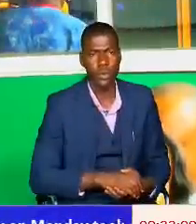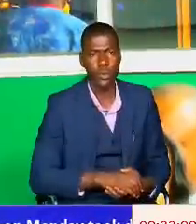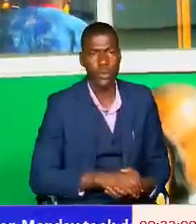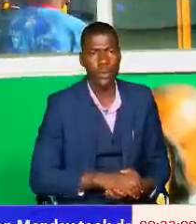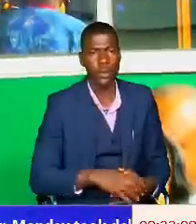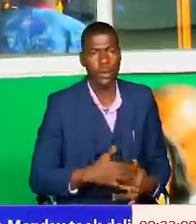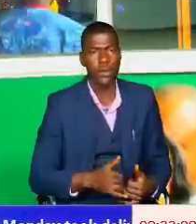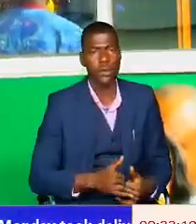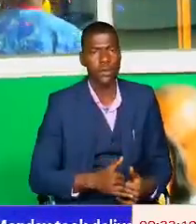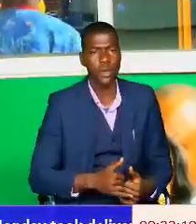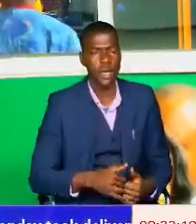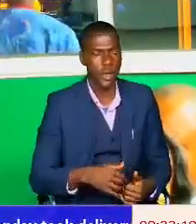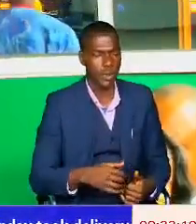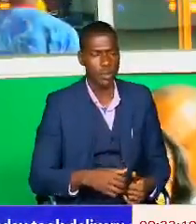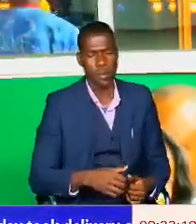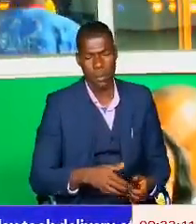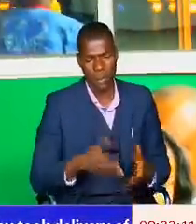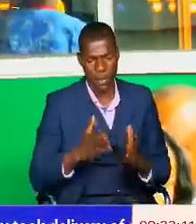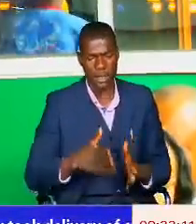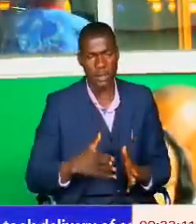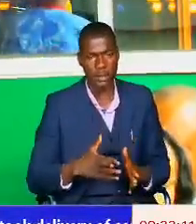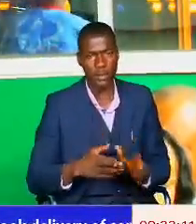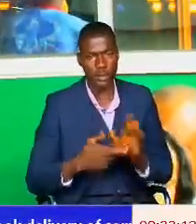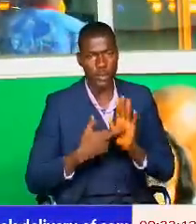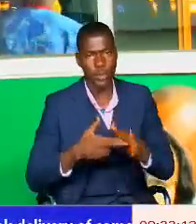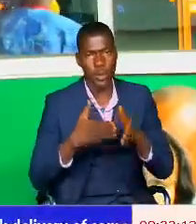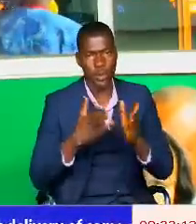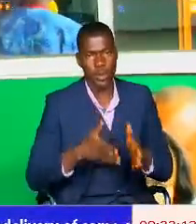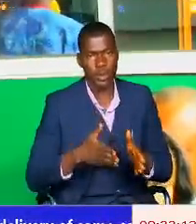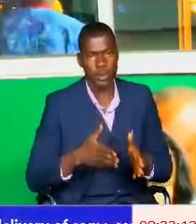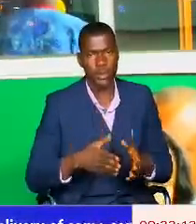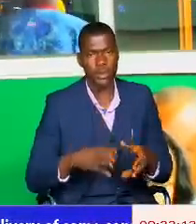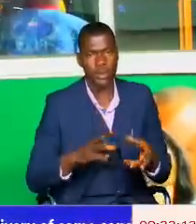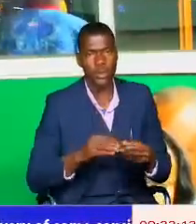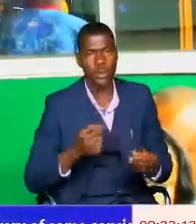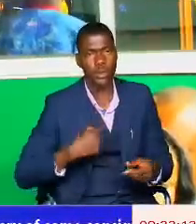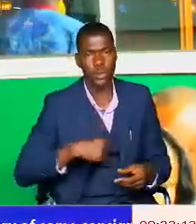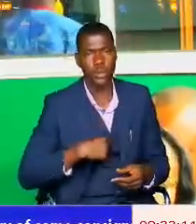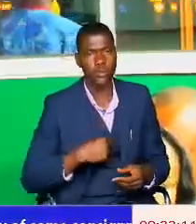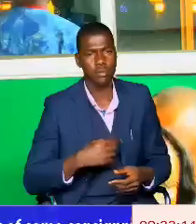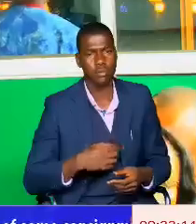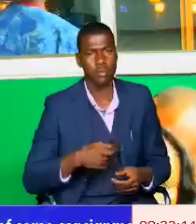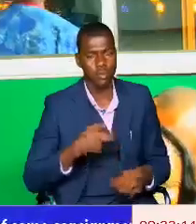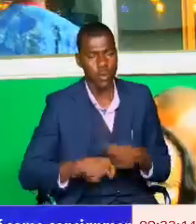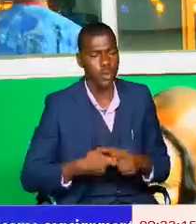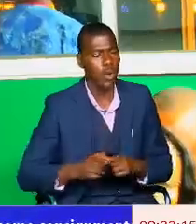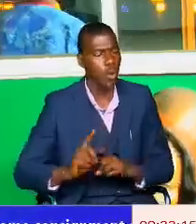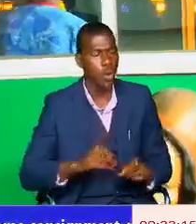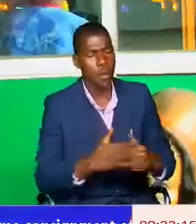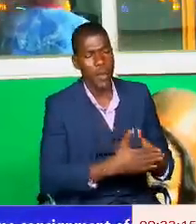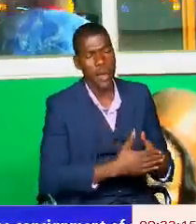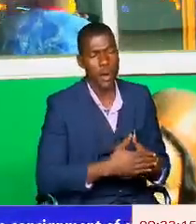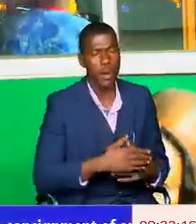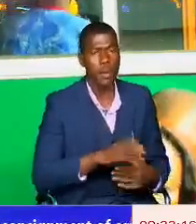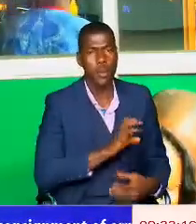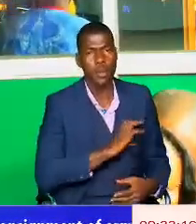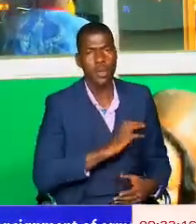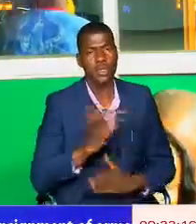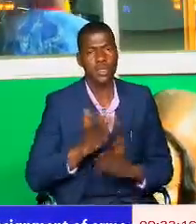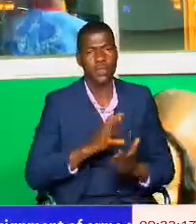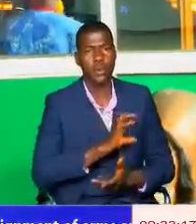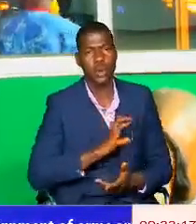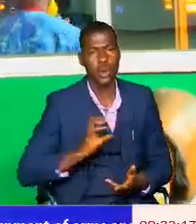arresting officer. Then getting there, they said we should take our case back to Police Service Commission, who are in